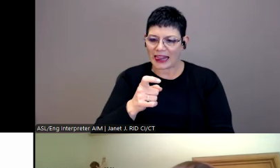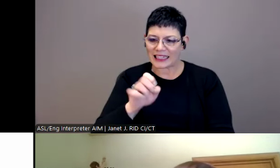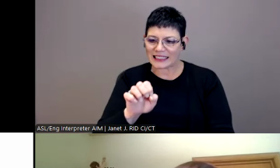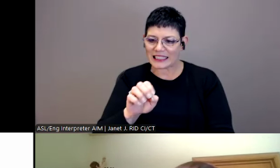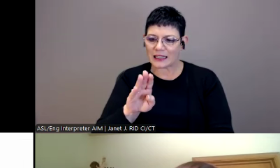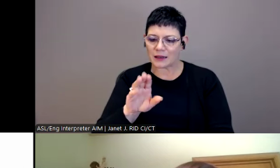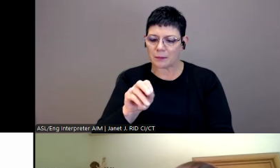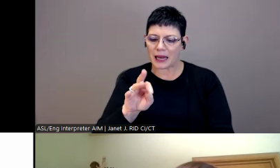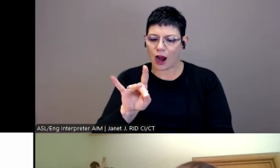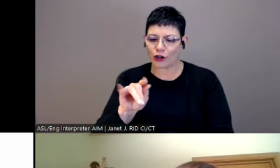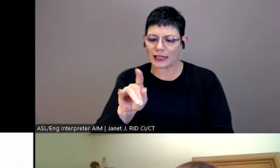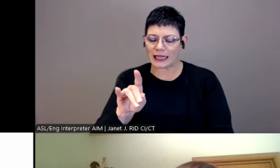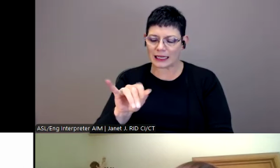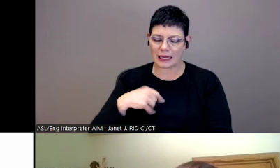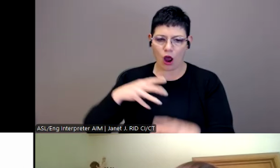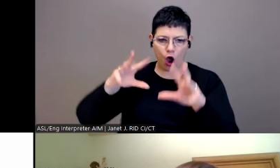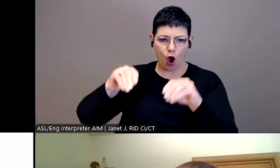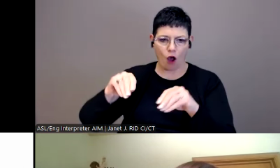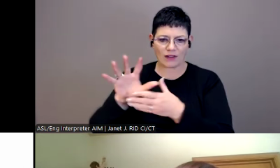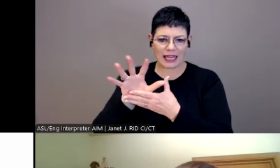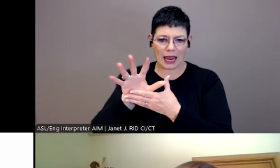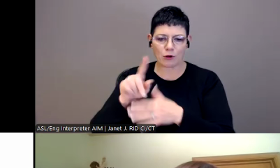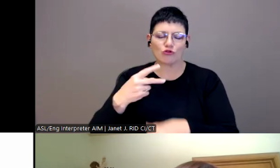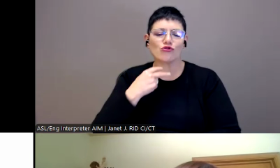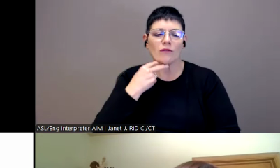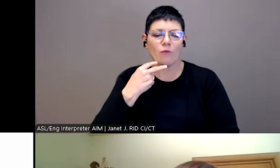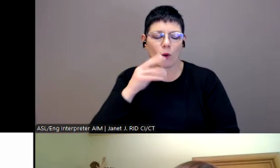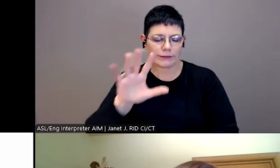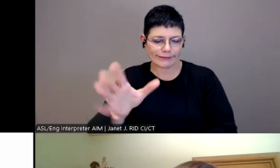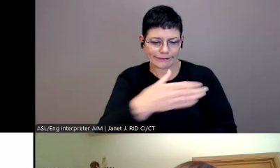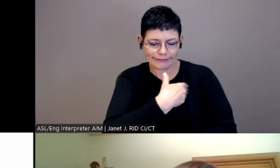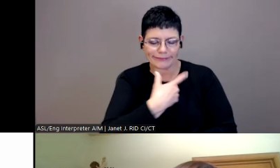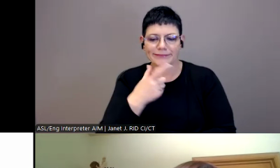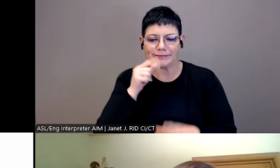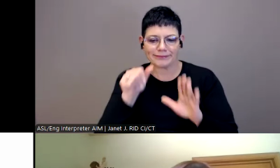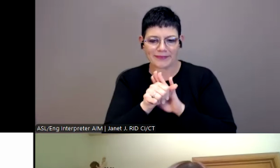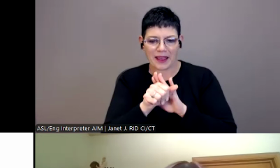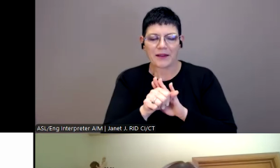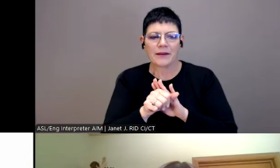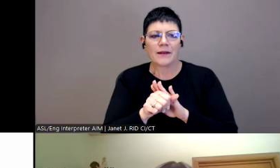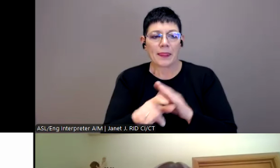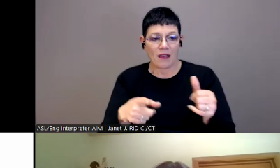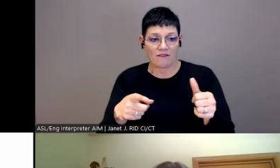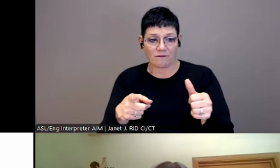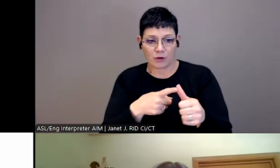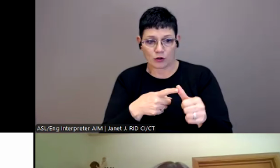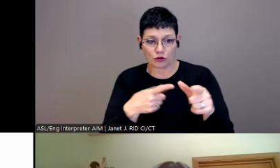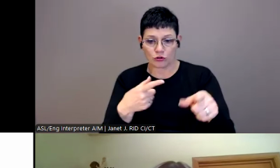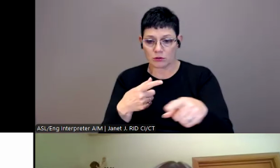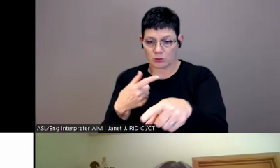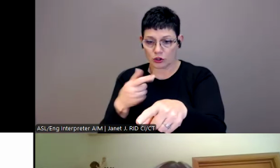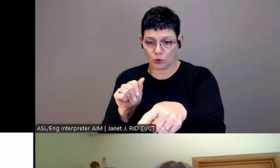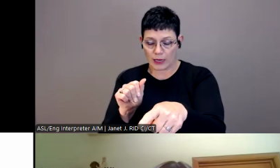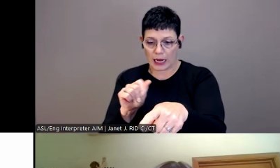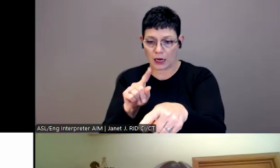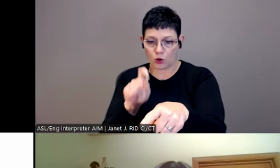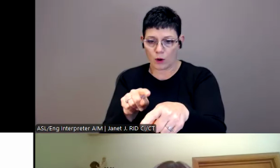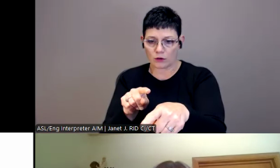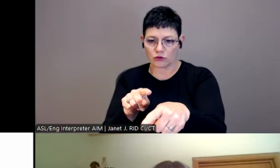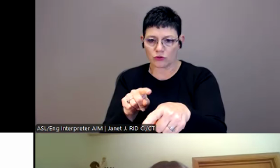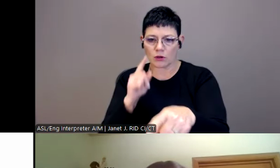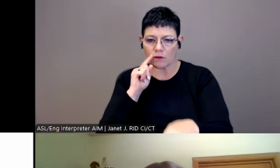going to come on camera because I'm just the voice at this point. And picking up the first question, this is for